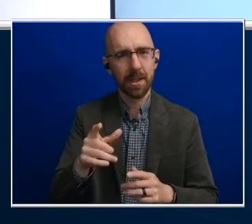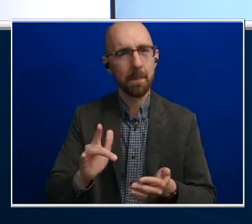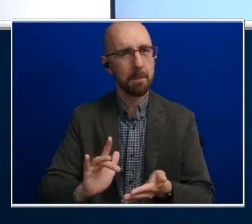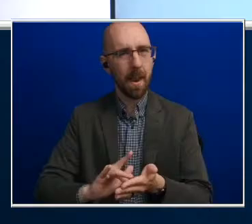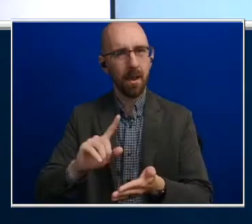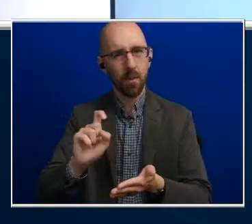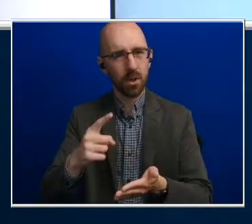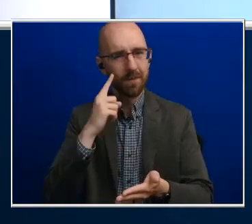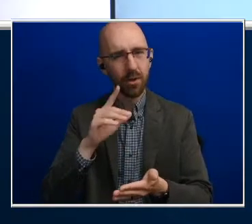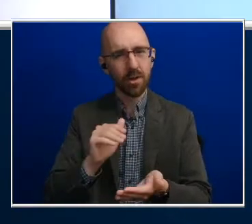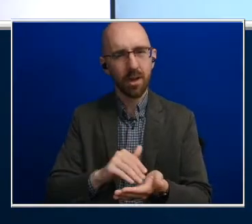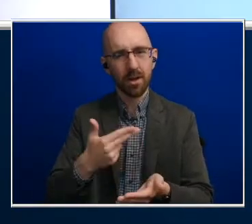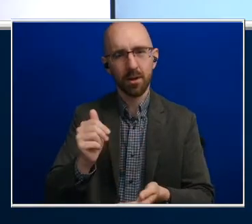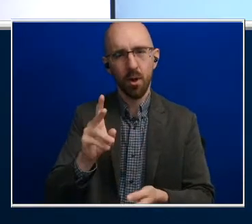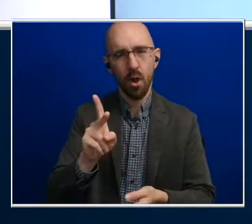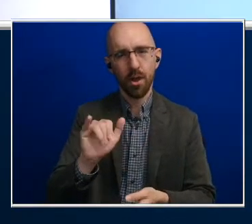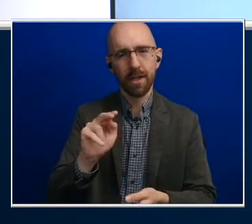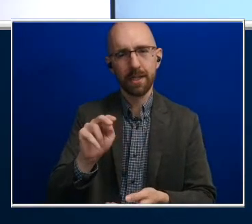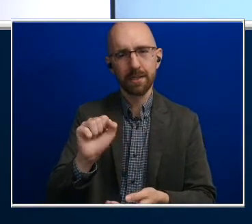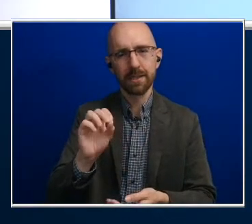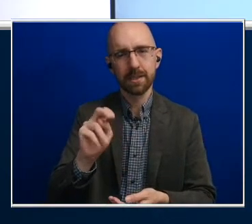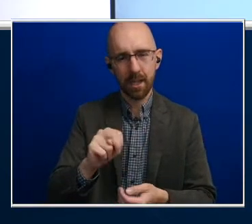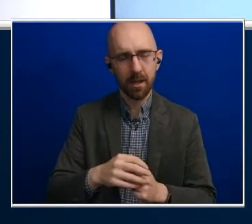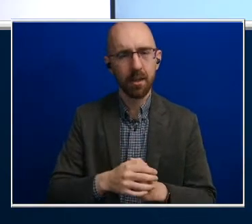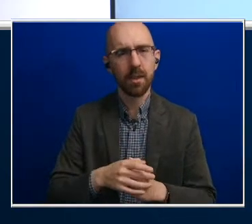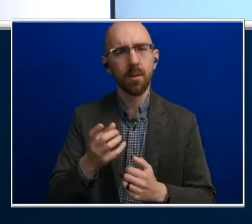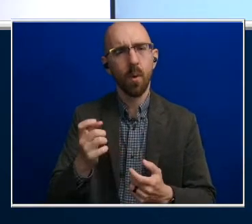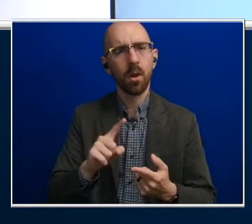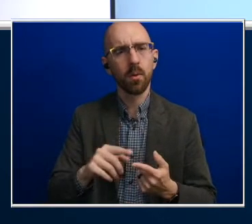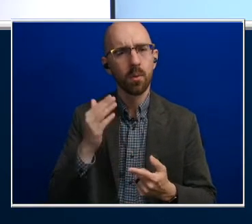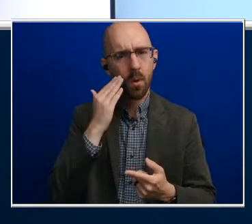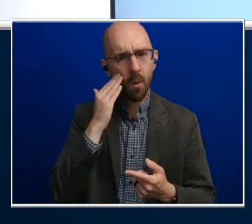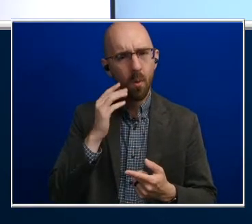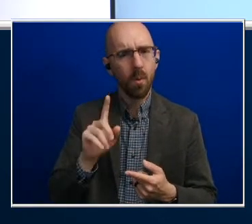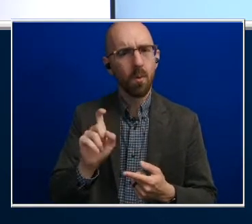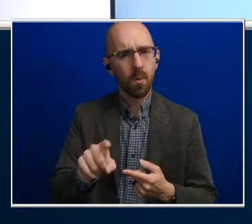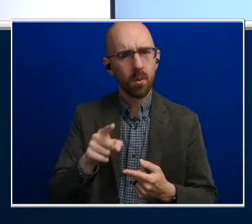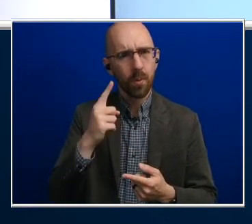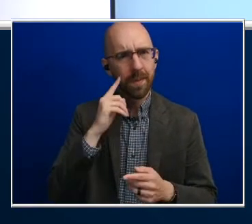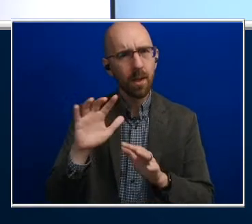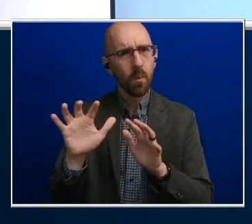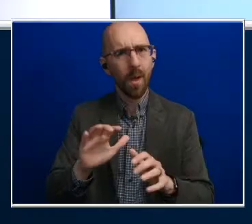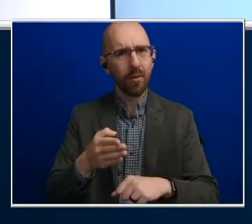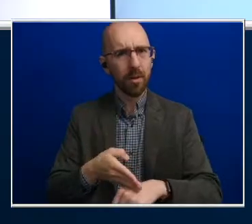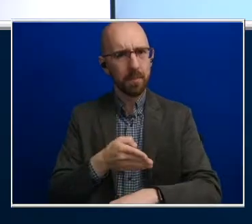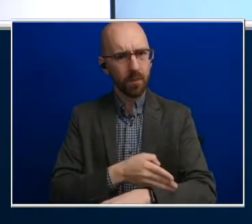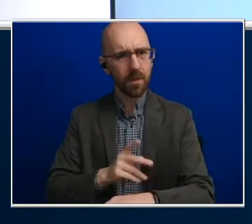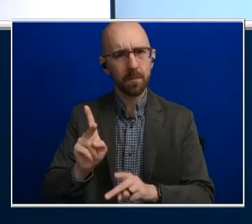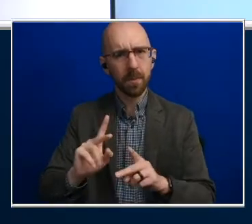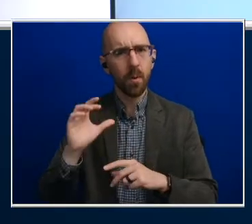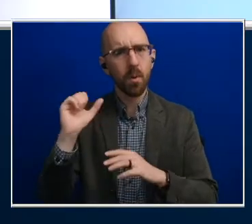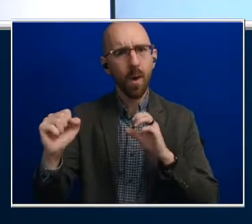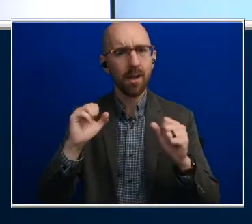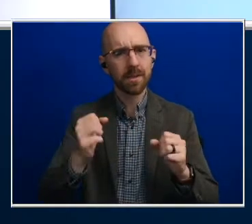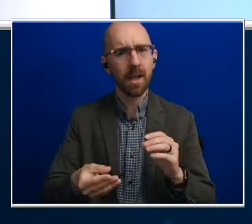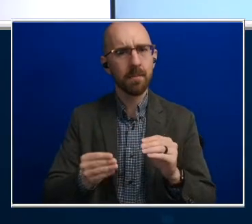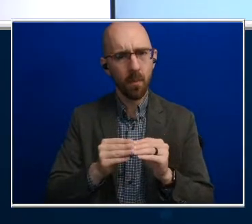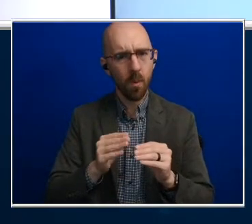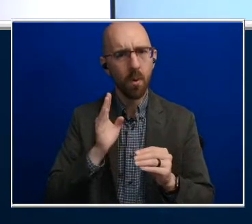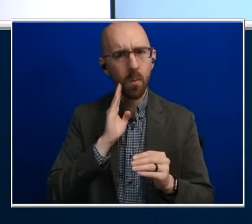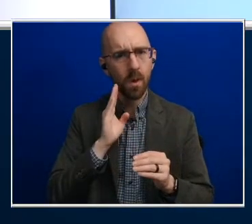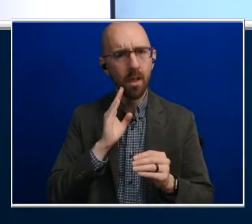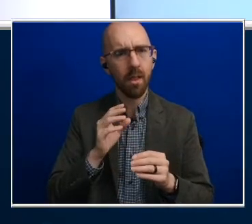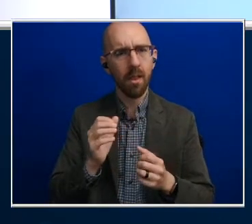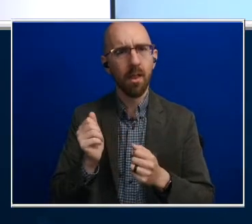Hawkinson. Angie wants to know, Dr. Hawkinson, do you think the weather improving and people going outside more is contributing to a decrease